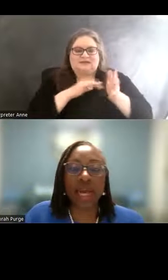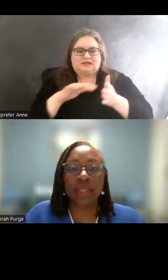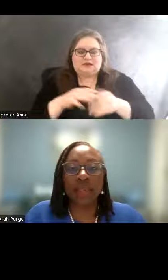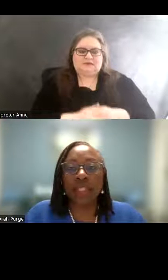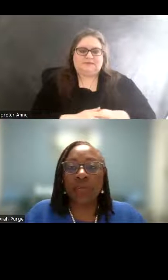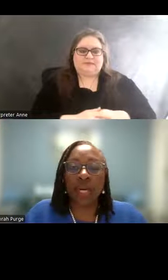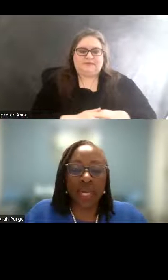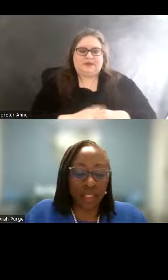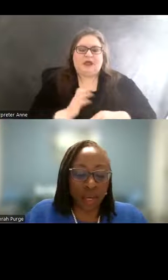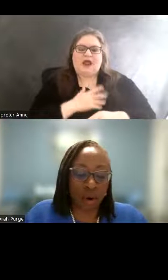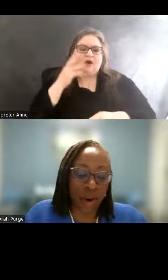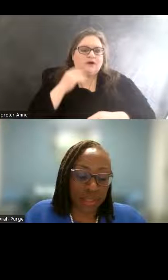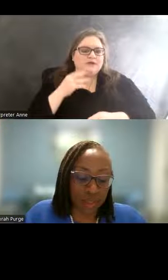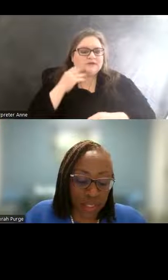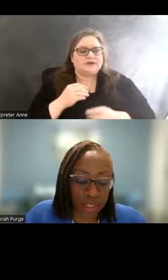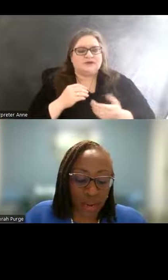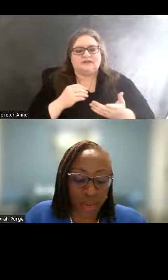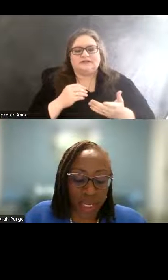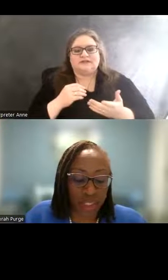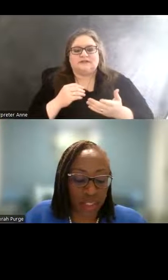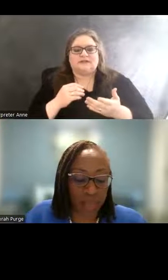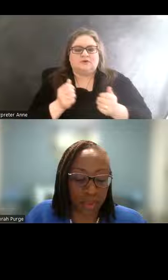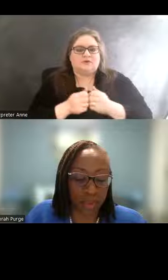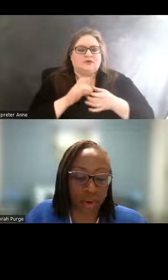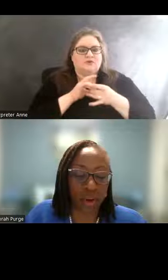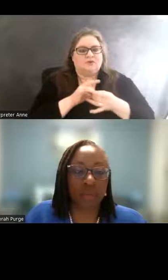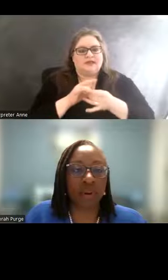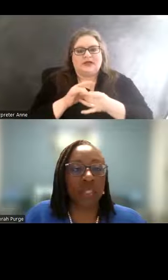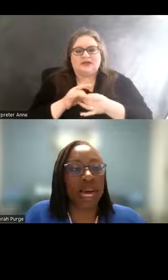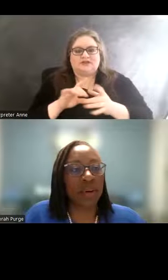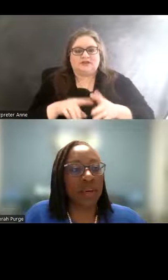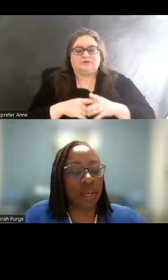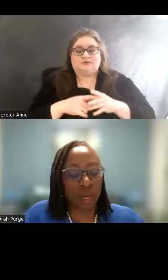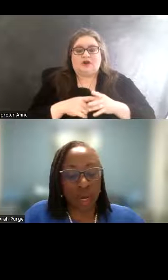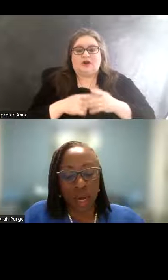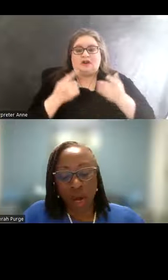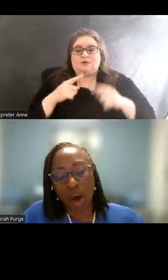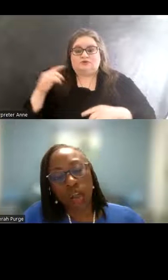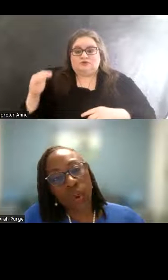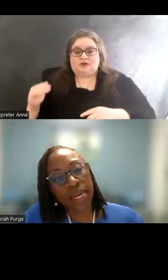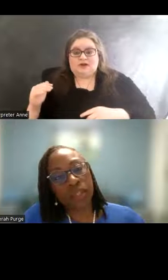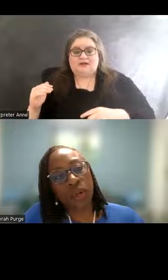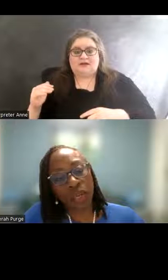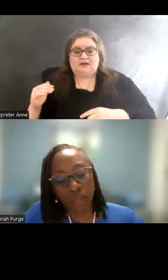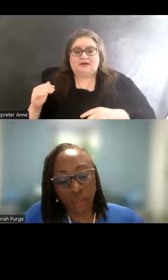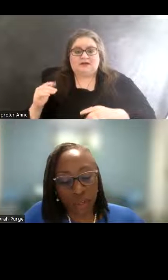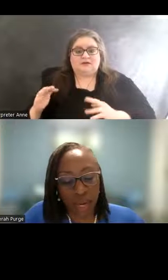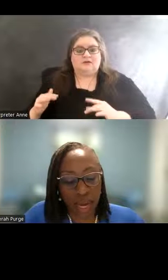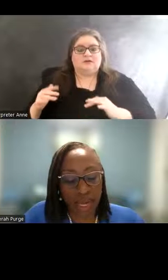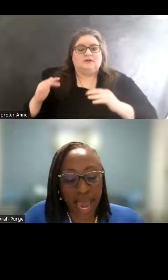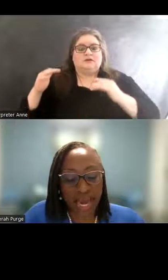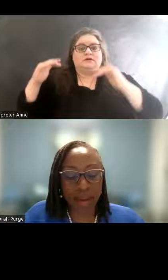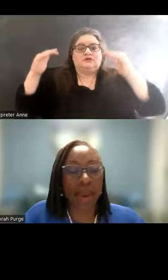our experiences in a relationship, starting from childhood all the way into